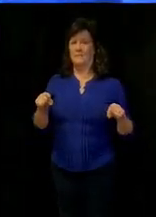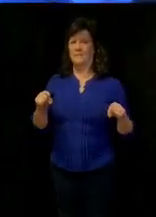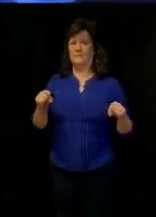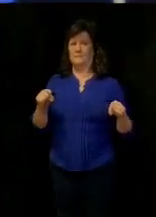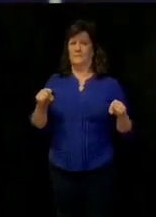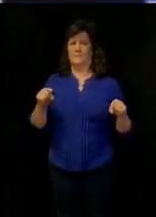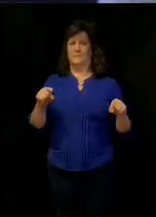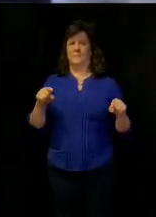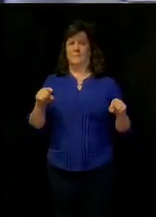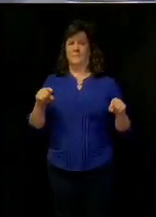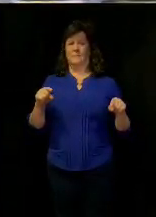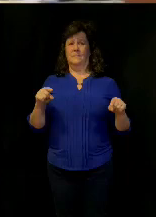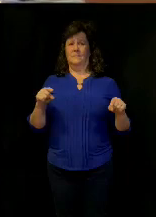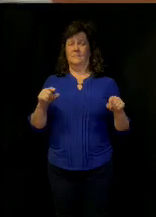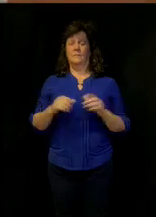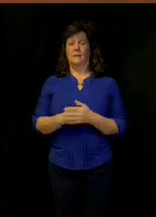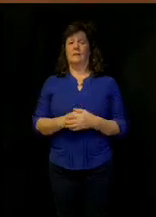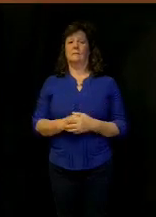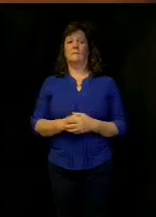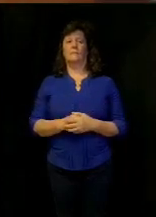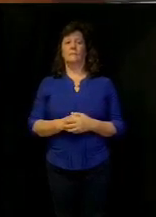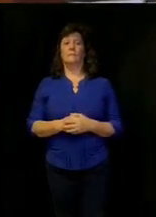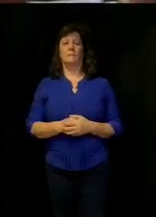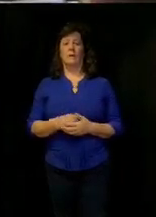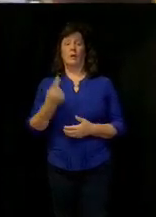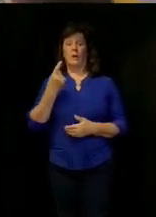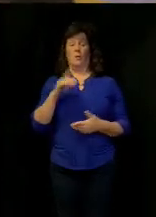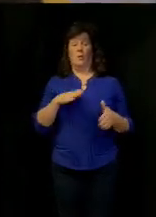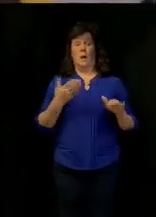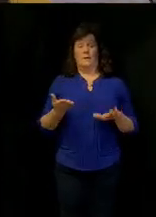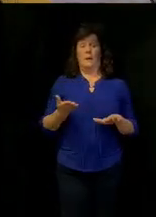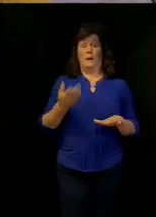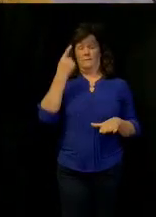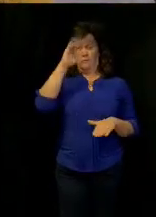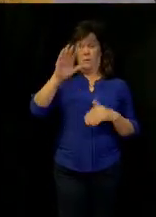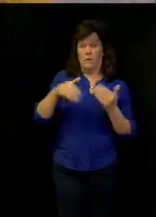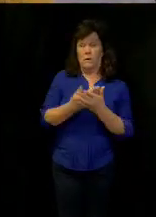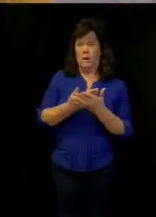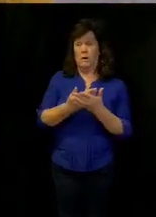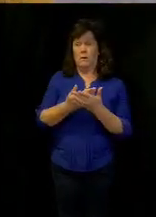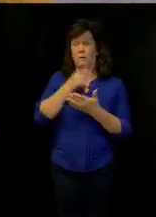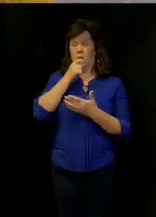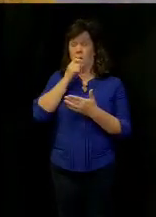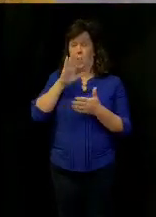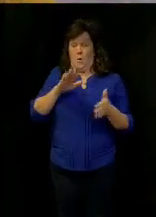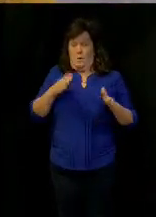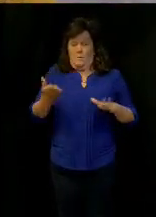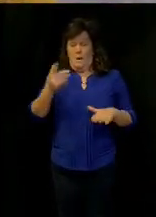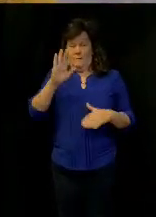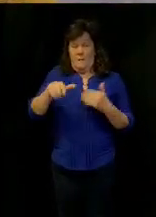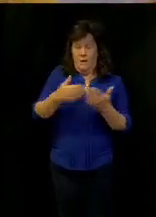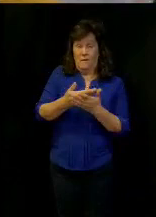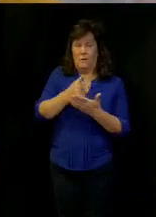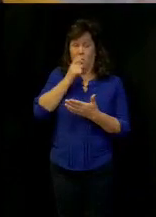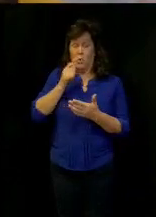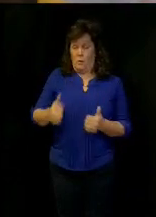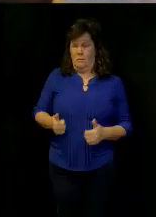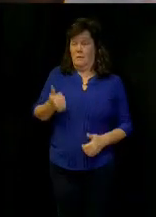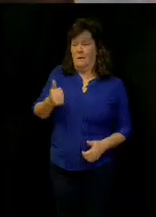I get myself in a hole here. I don't want to go there. That if one died for all, then all died. And he died for all, that those who